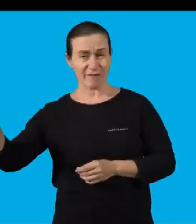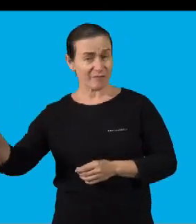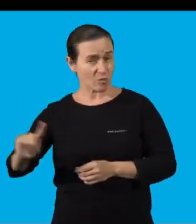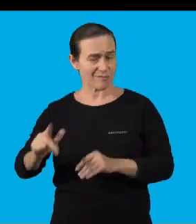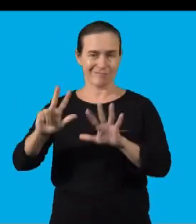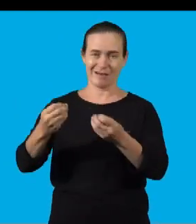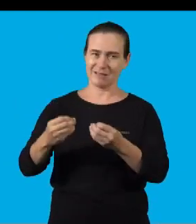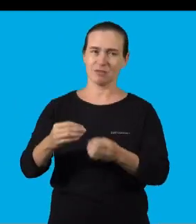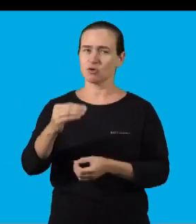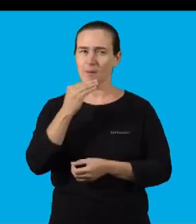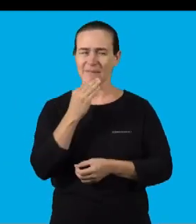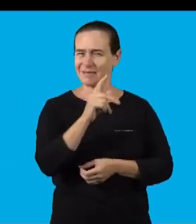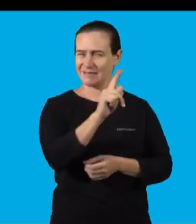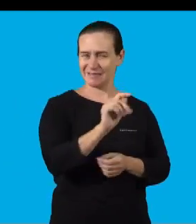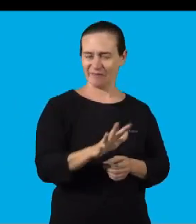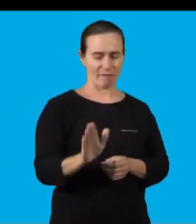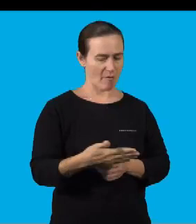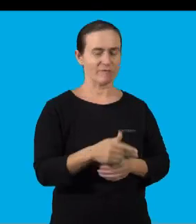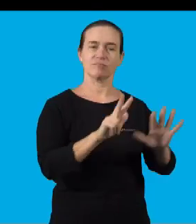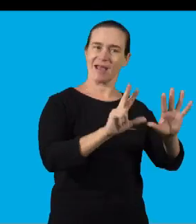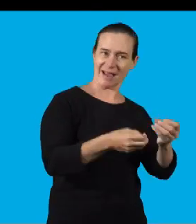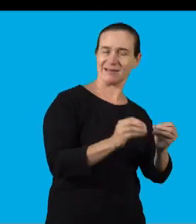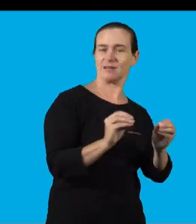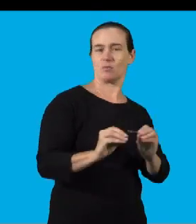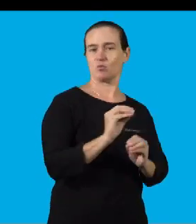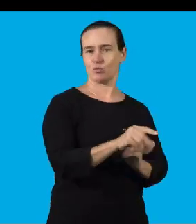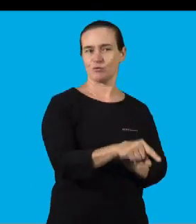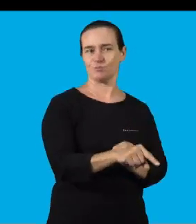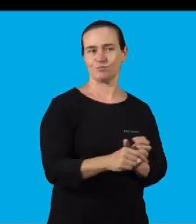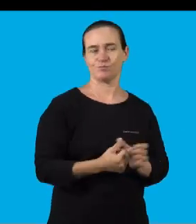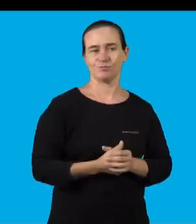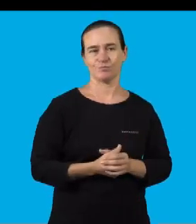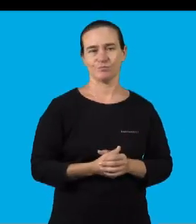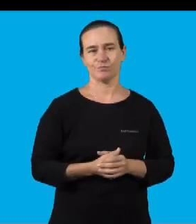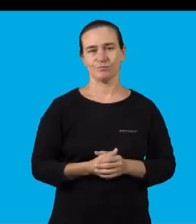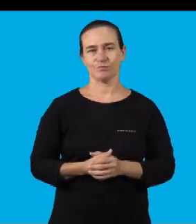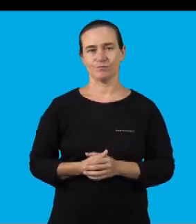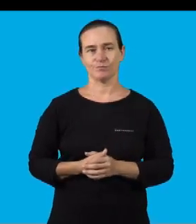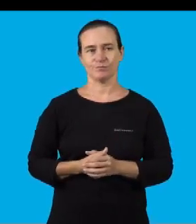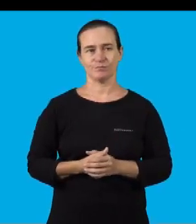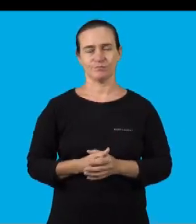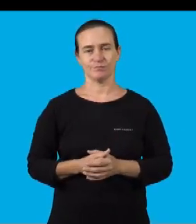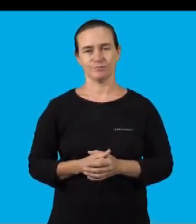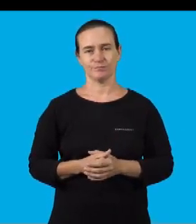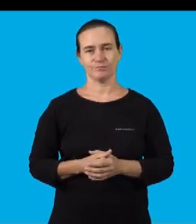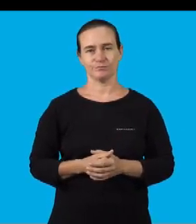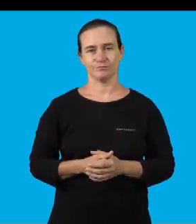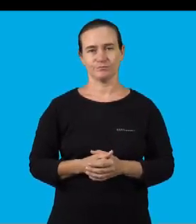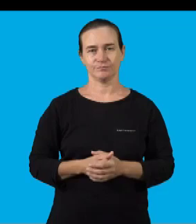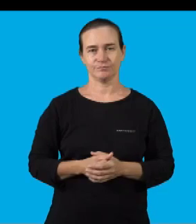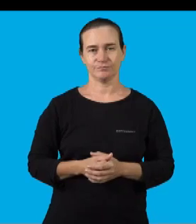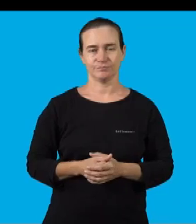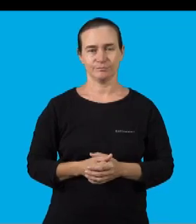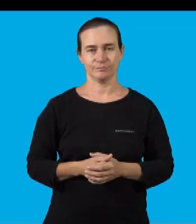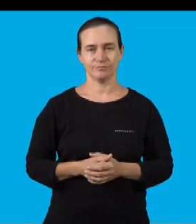80. So in the place of T5, we can just go and substitute that value there. Now, when we